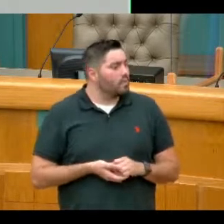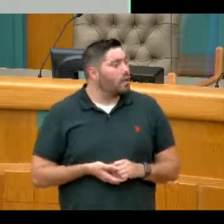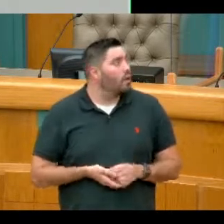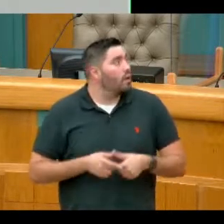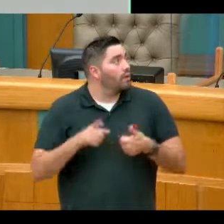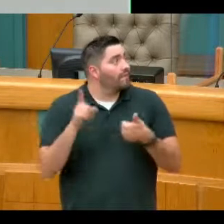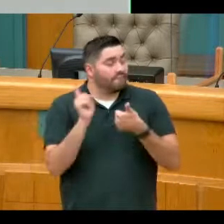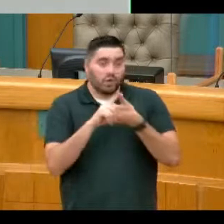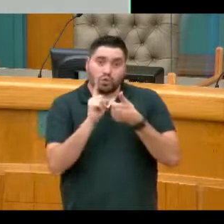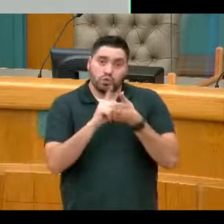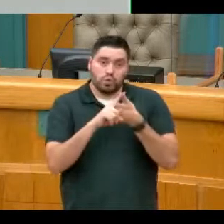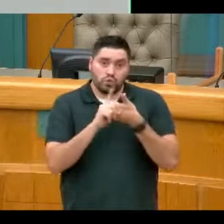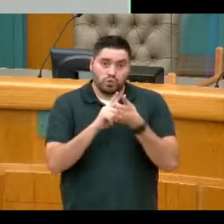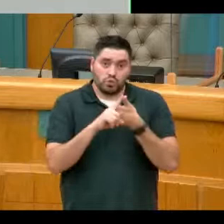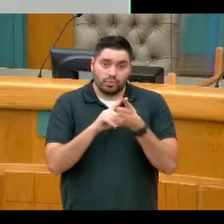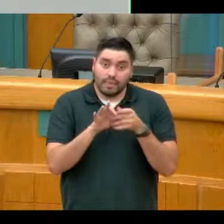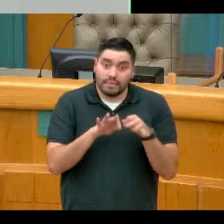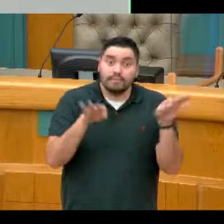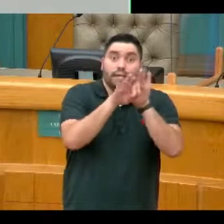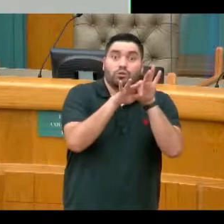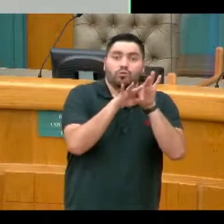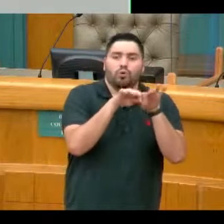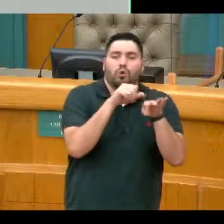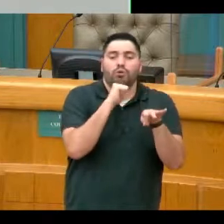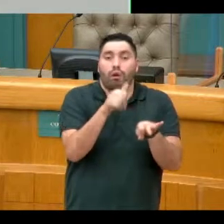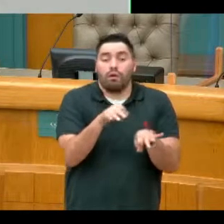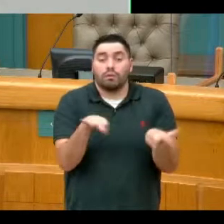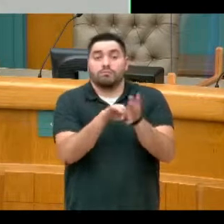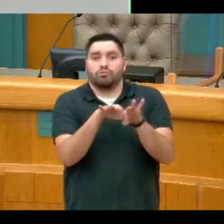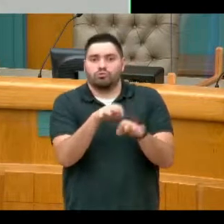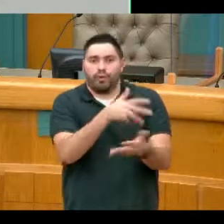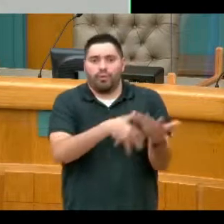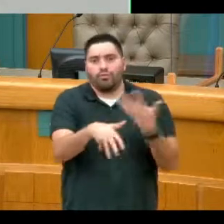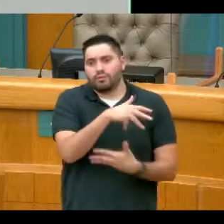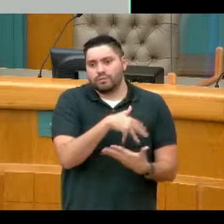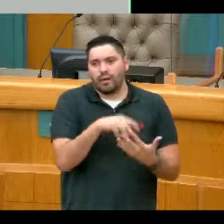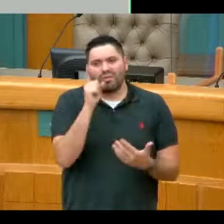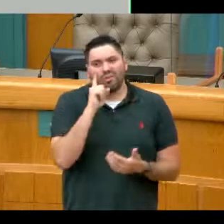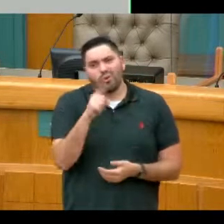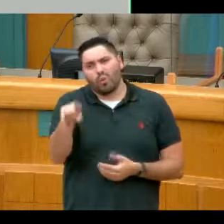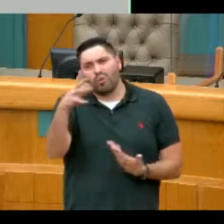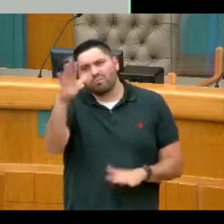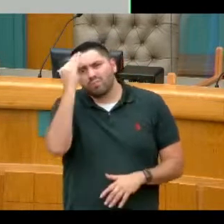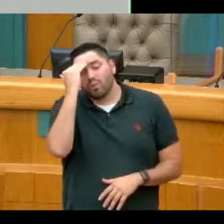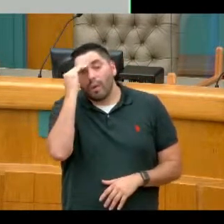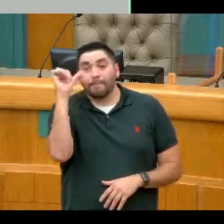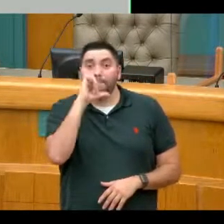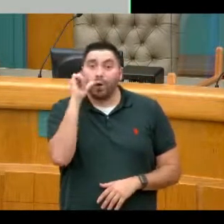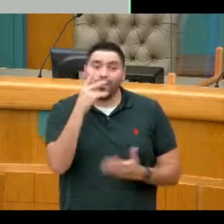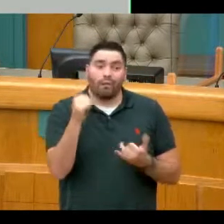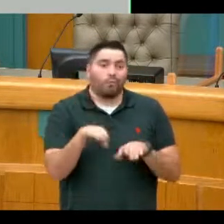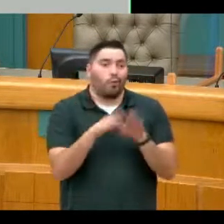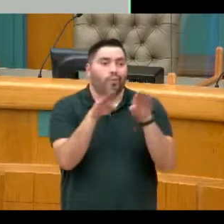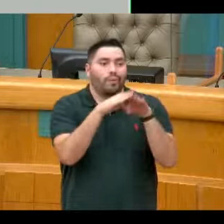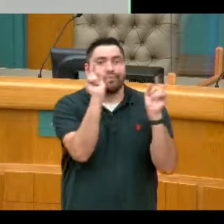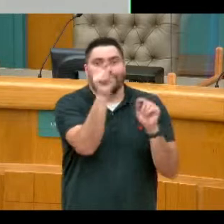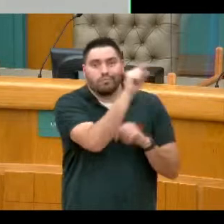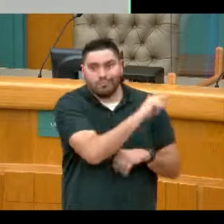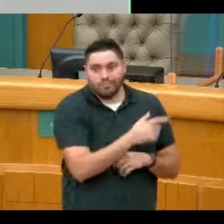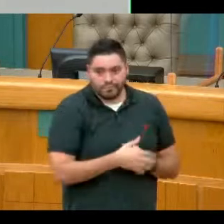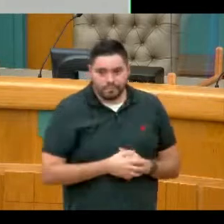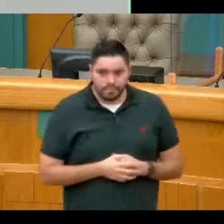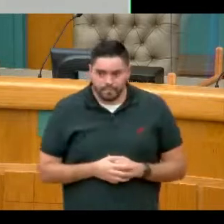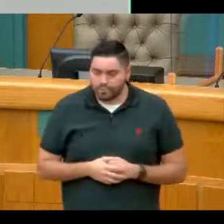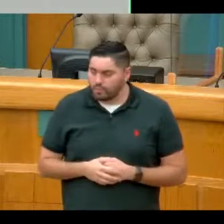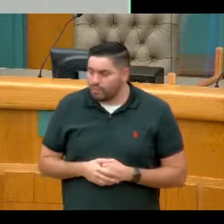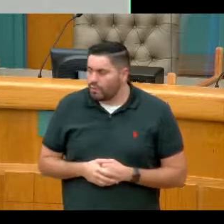things you're doing now and the way you're behaving can affect whether you get infected or not. And by looking at cell phone information, we can get an idea